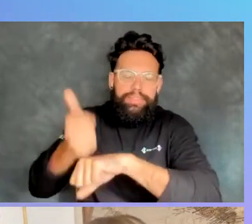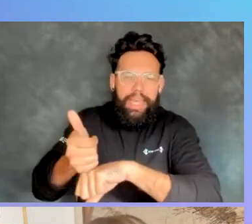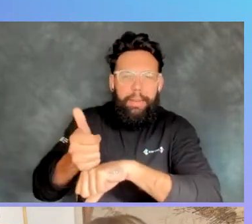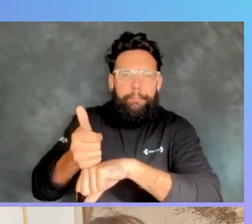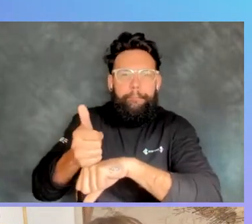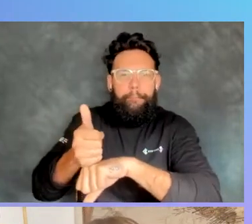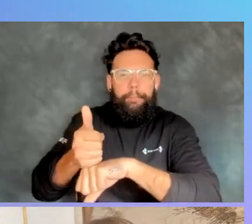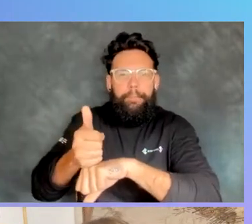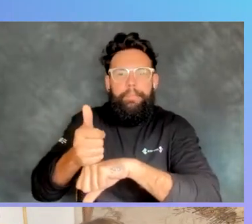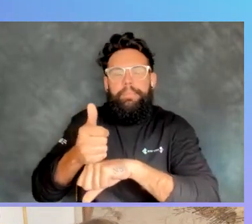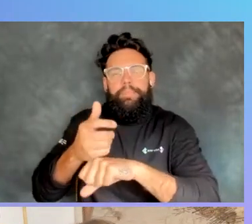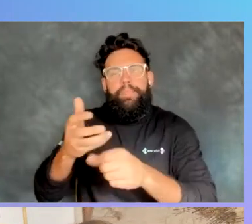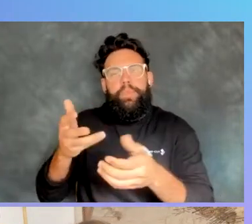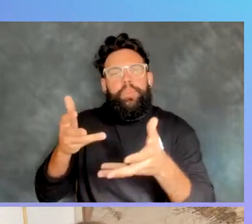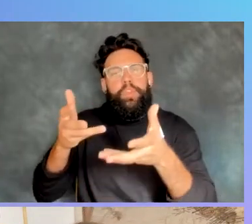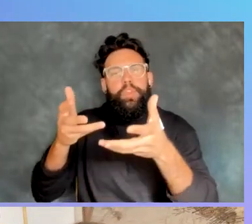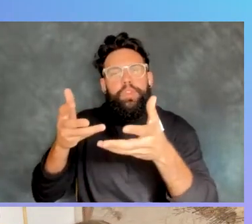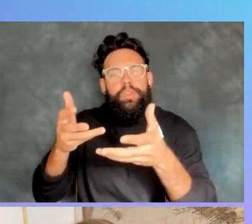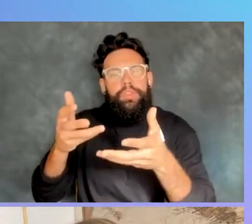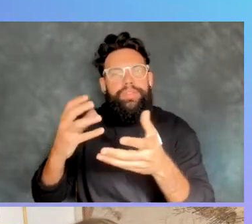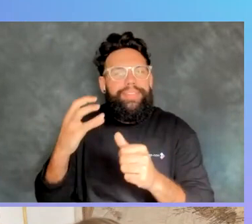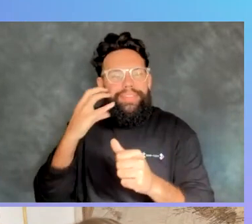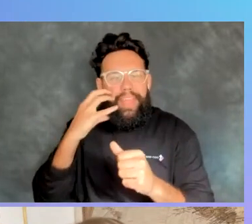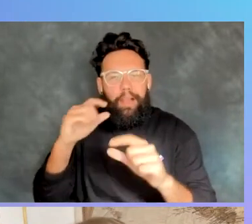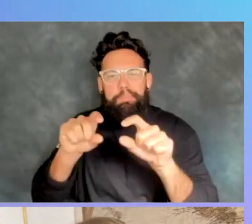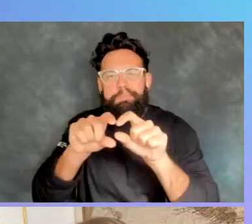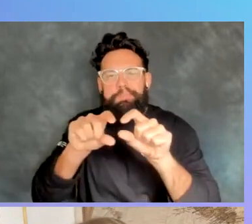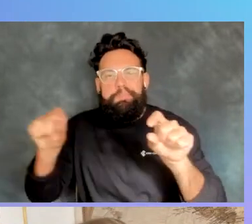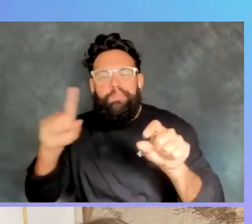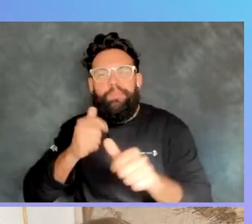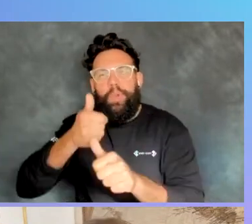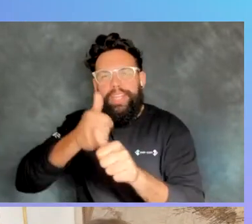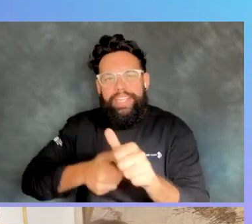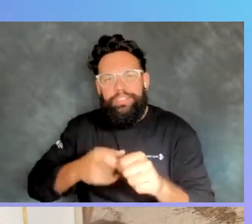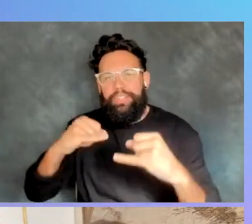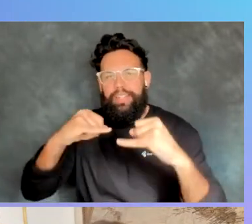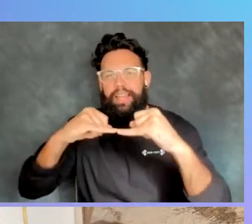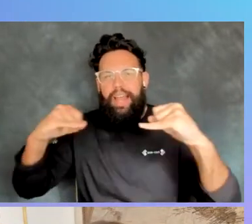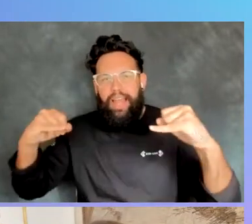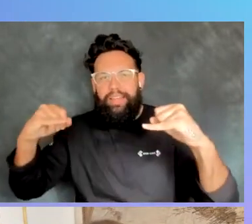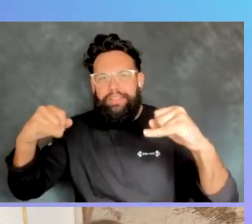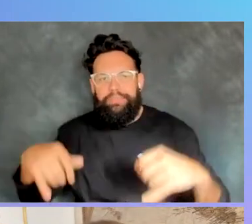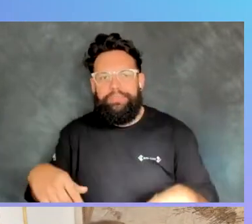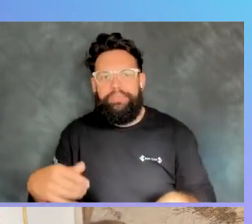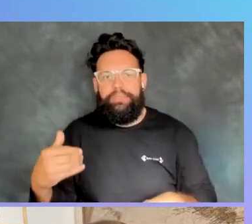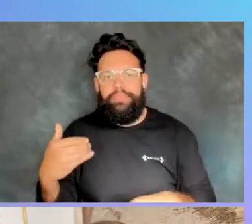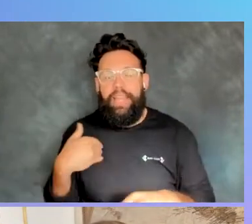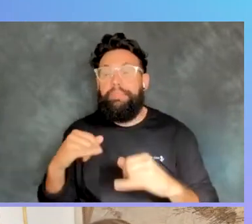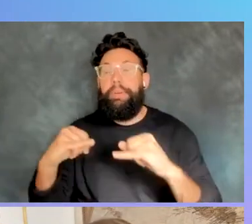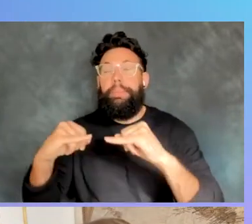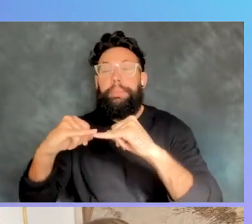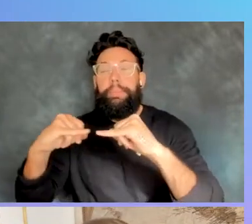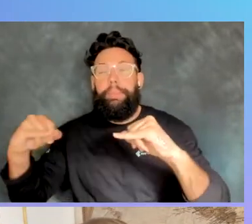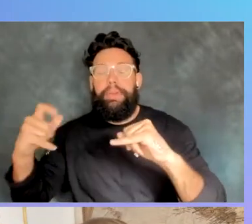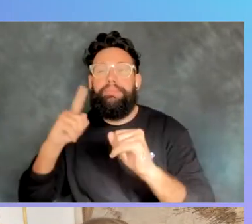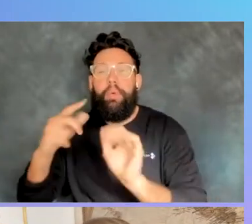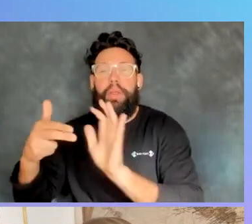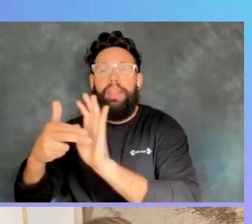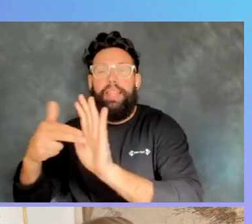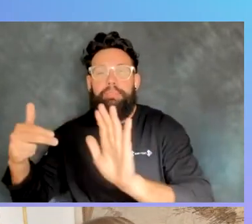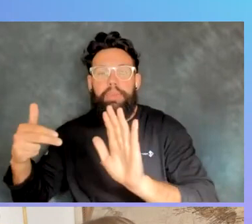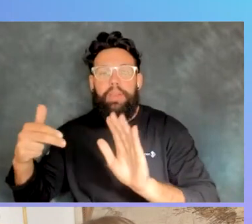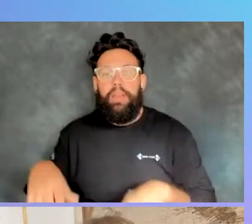schematic lines. So we had 2-point dotted leader lines for labeling. We had 2-point solid connection lines for